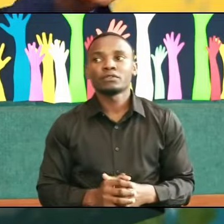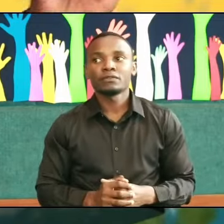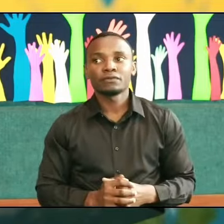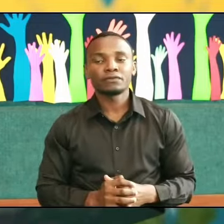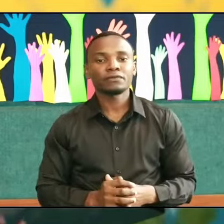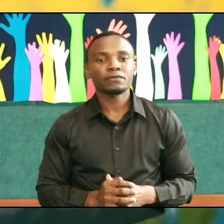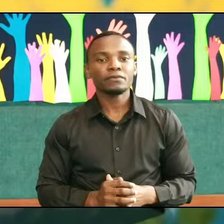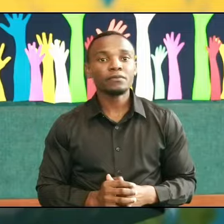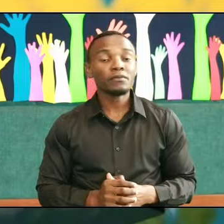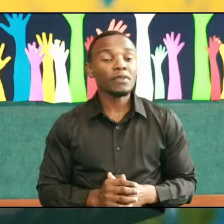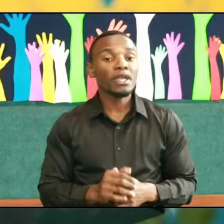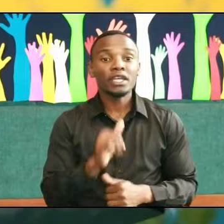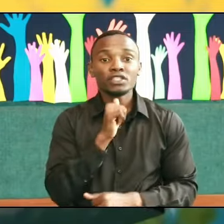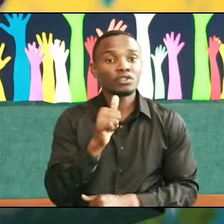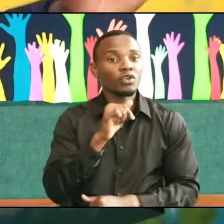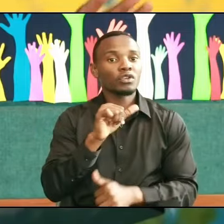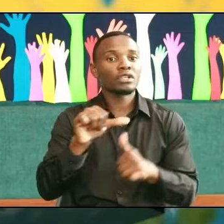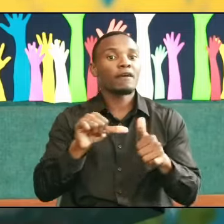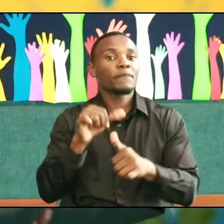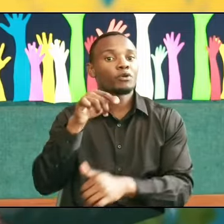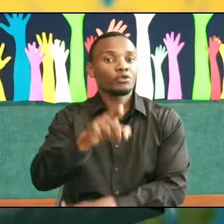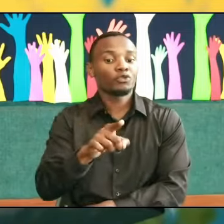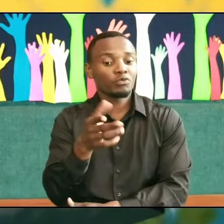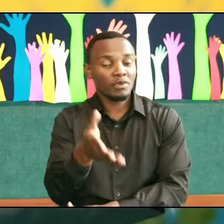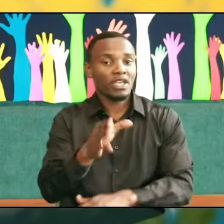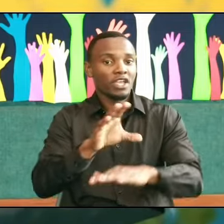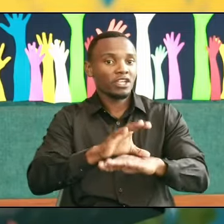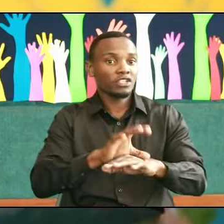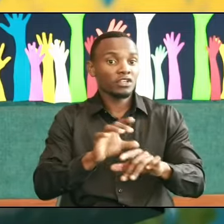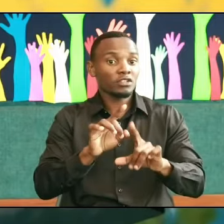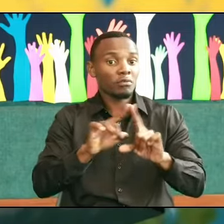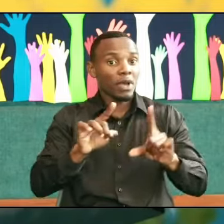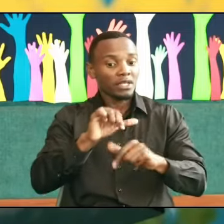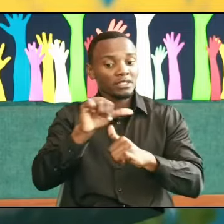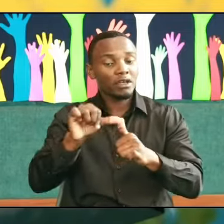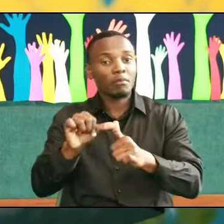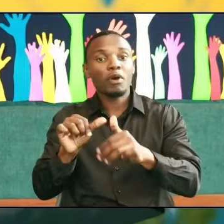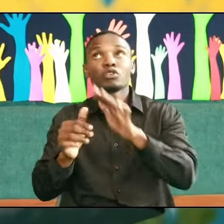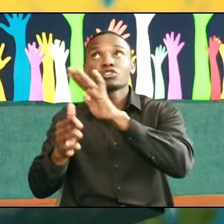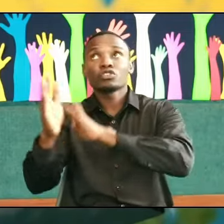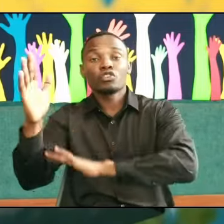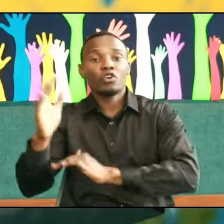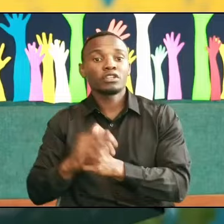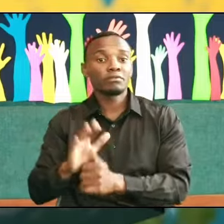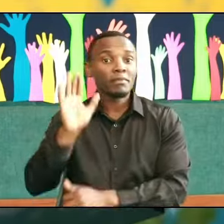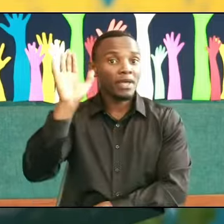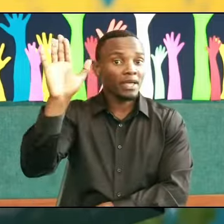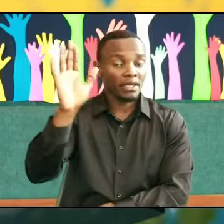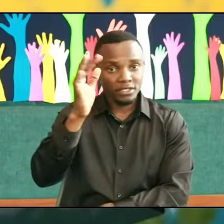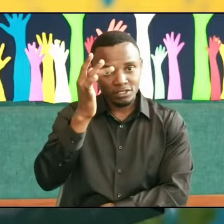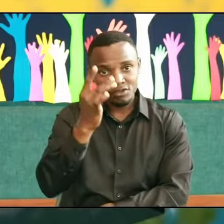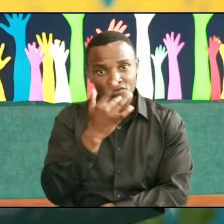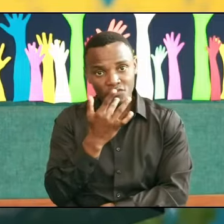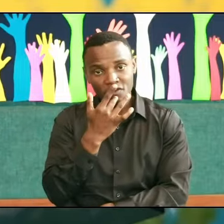It's not about me in the church. It's not about you, but it's about God. His favor is for life.